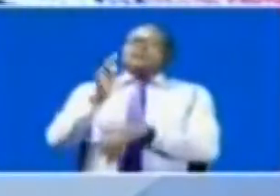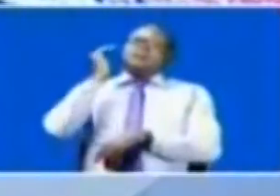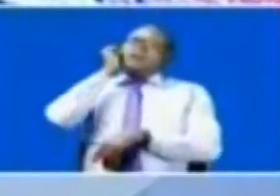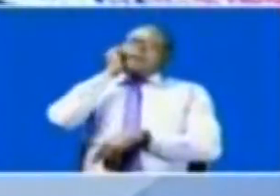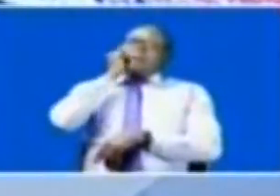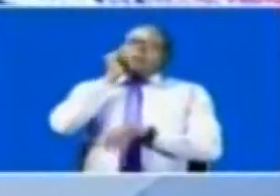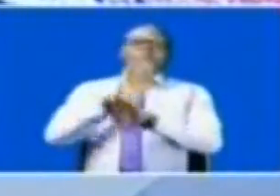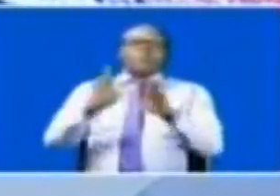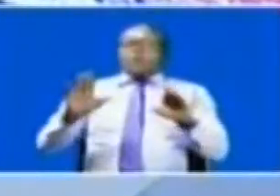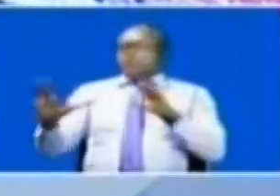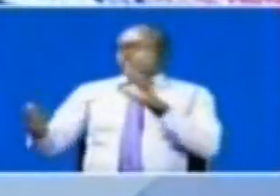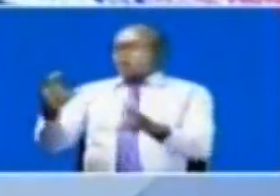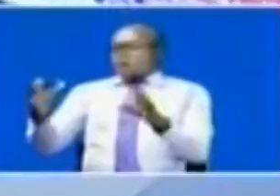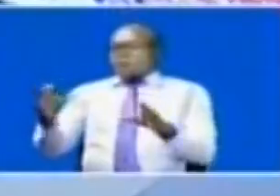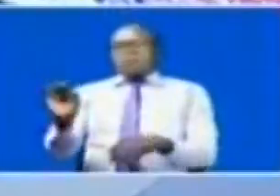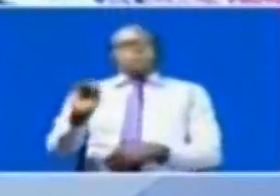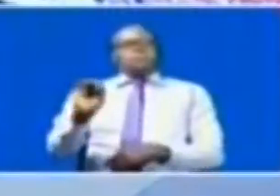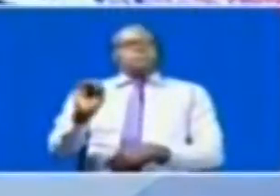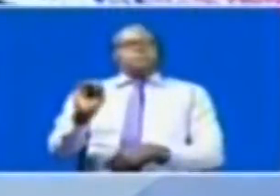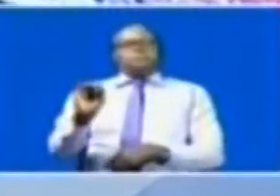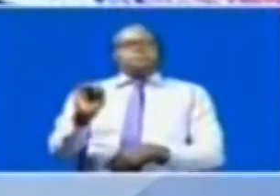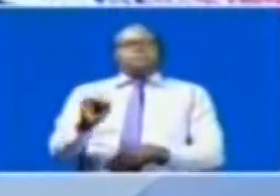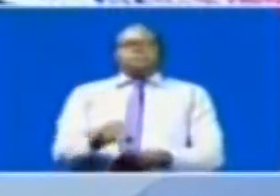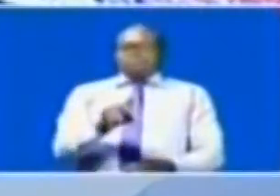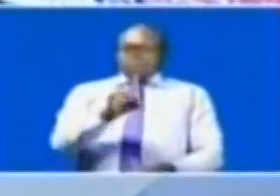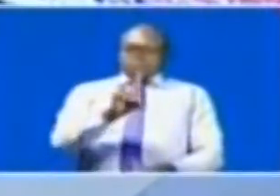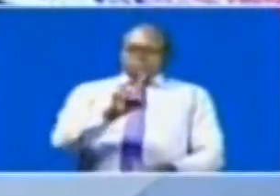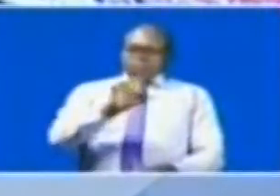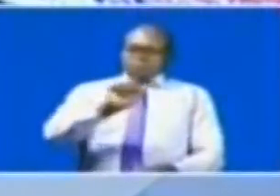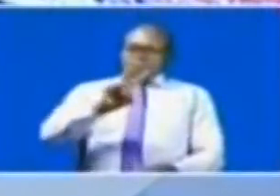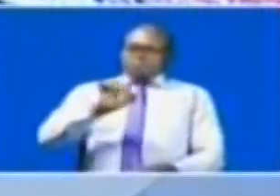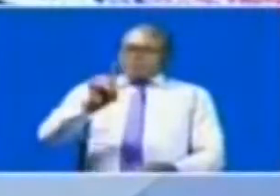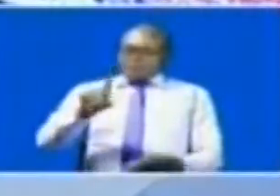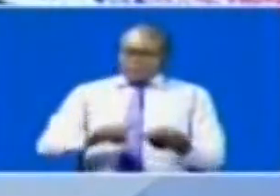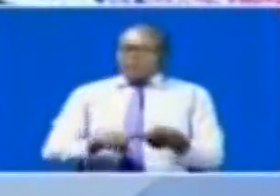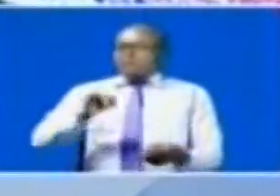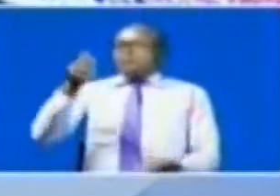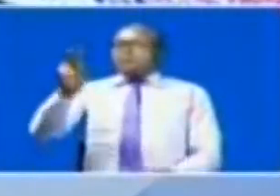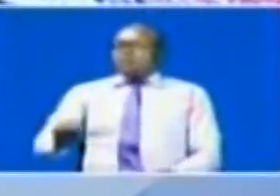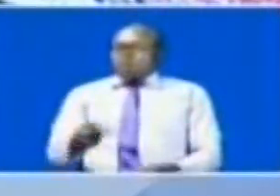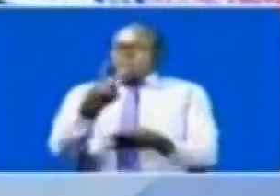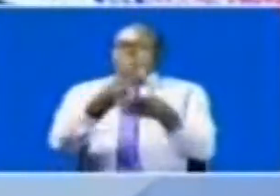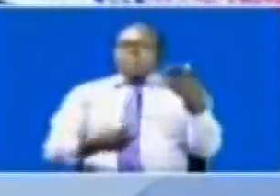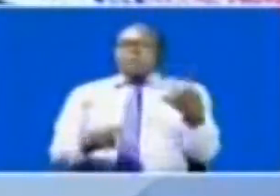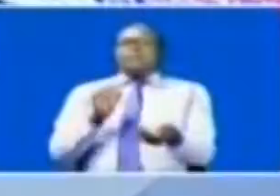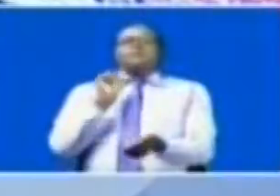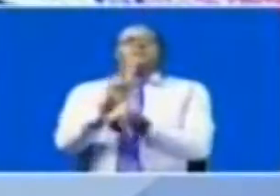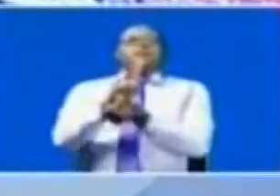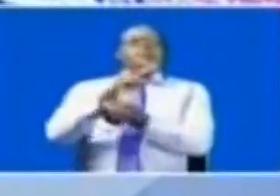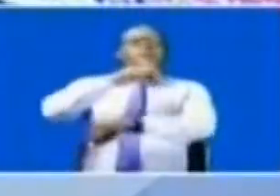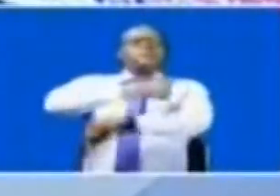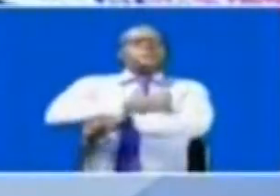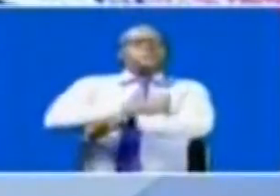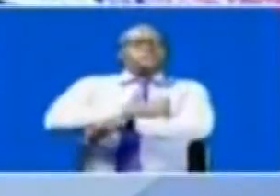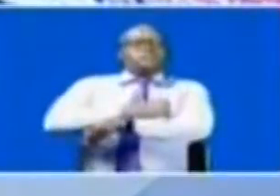the popular industrial water treatment chemicals. David Okumbo and John Wandera from St. Peter's Budokomi Secondary School